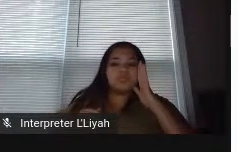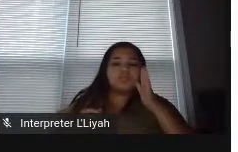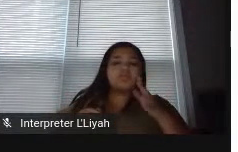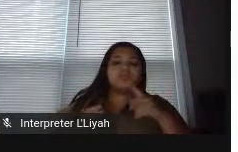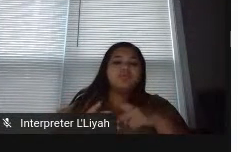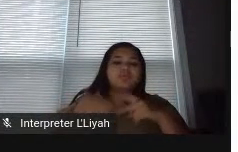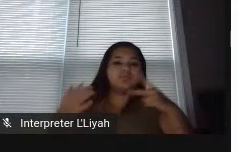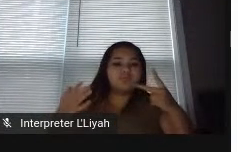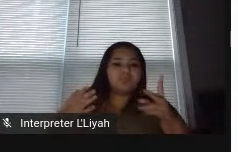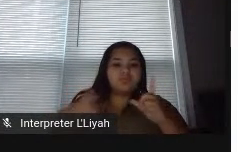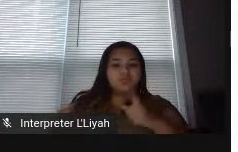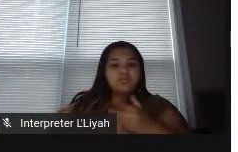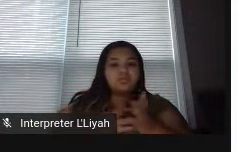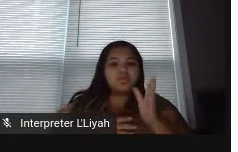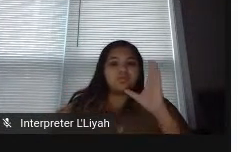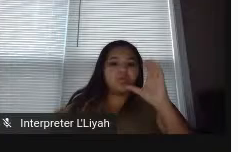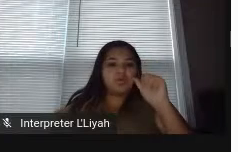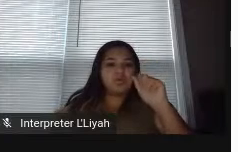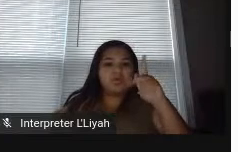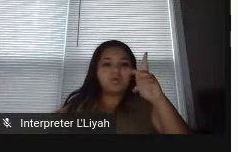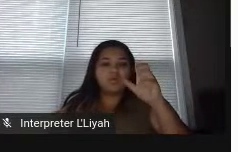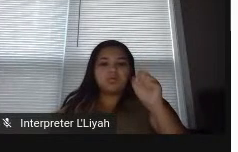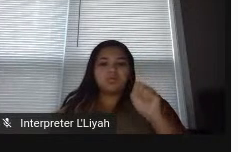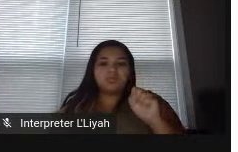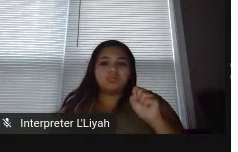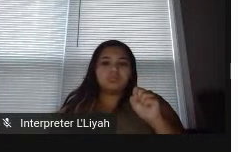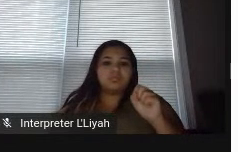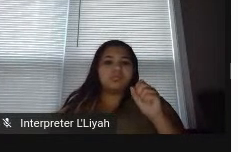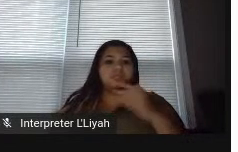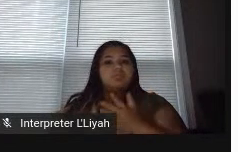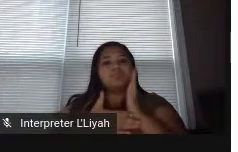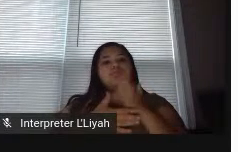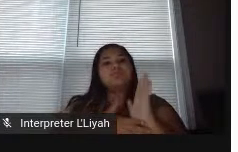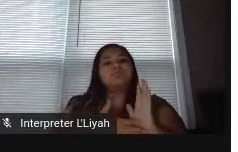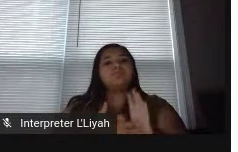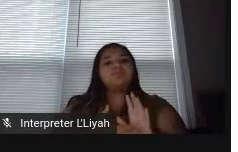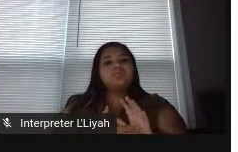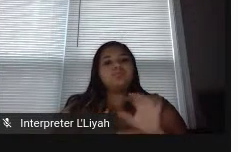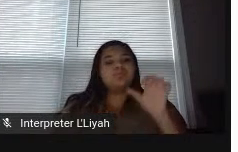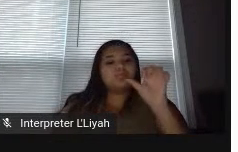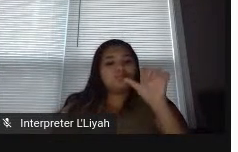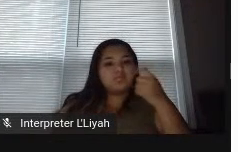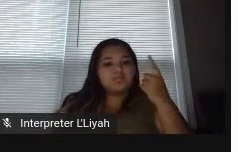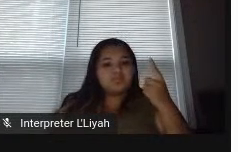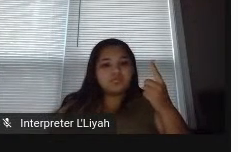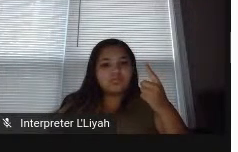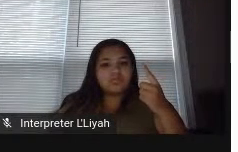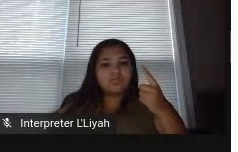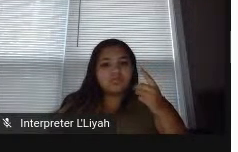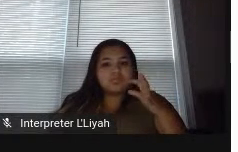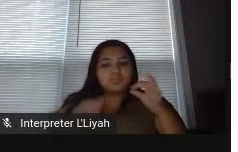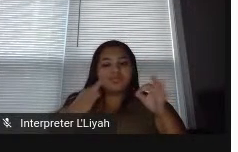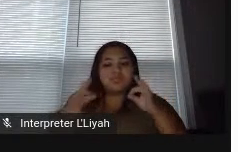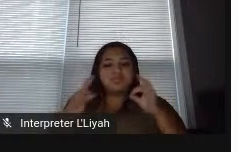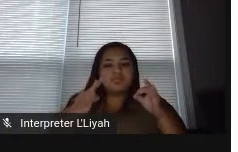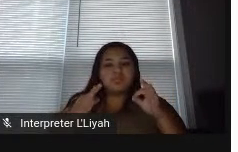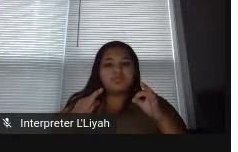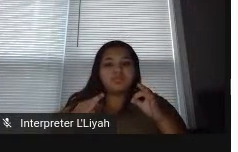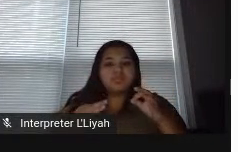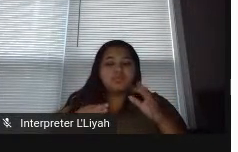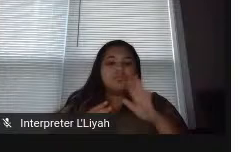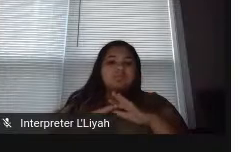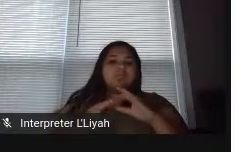through the cracks. So, all right. So another one is describe